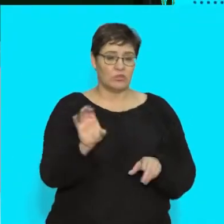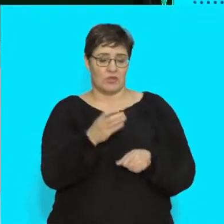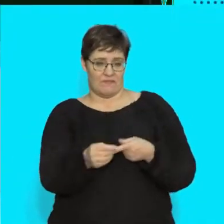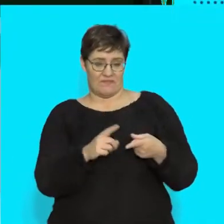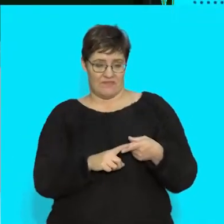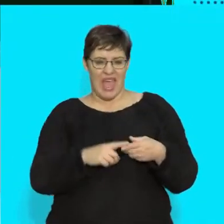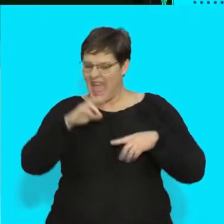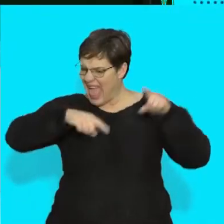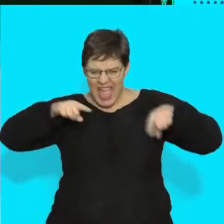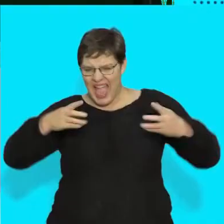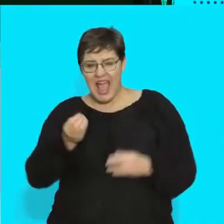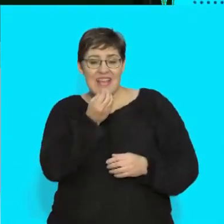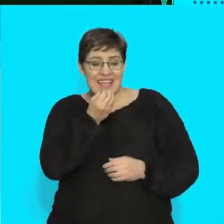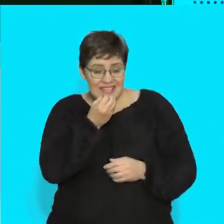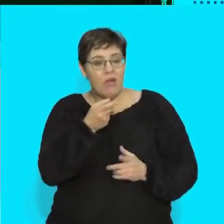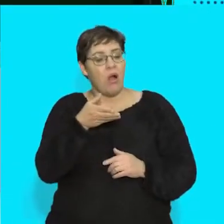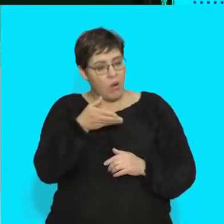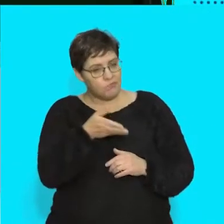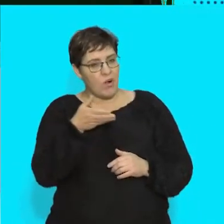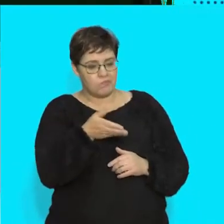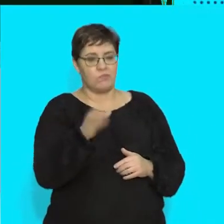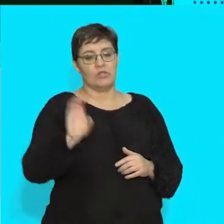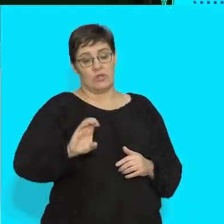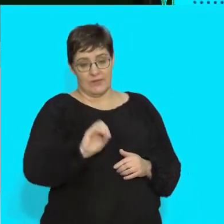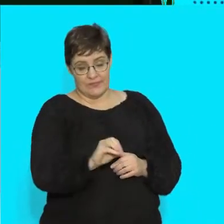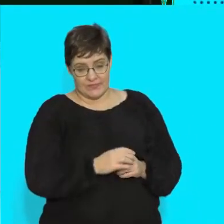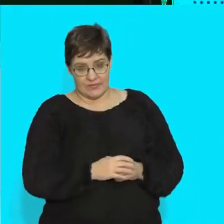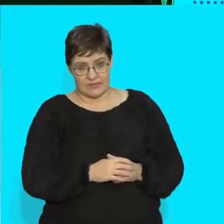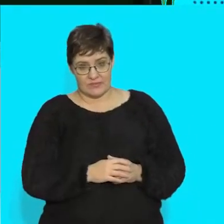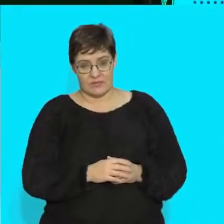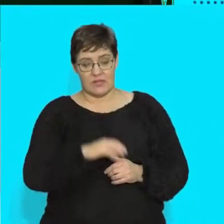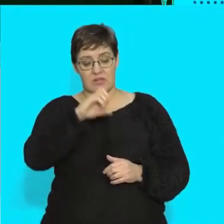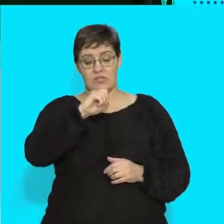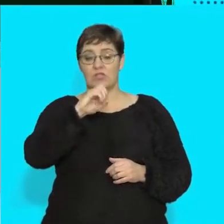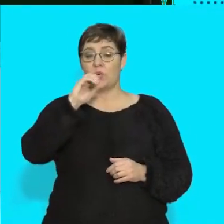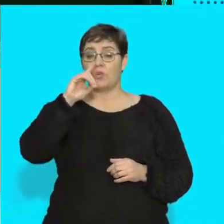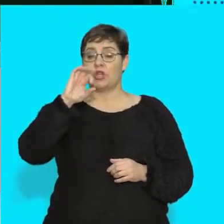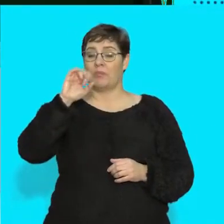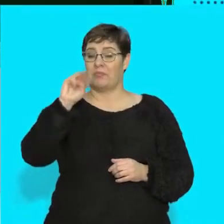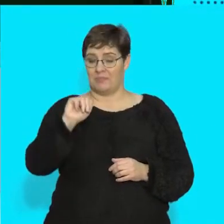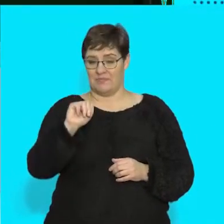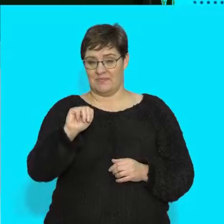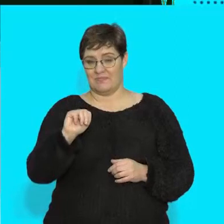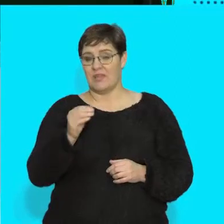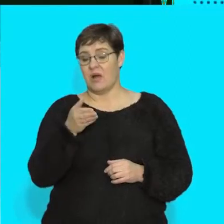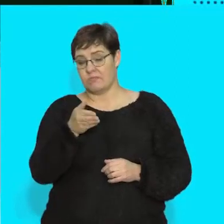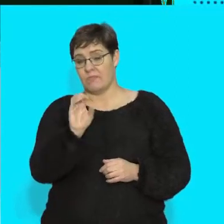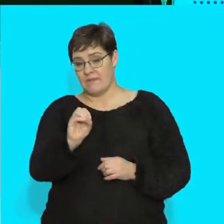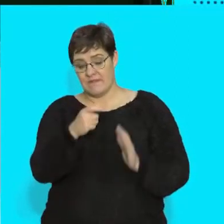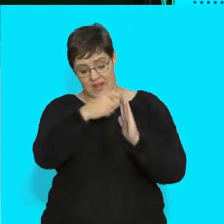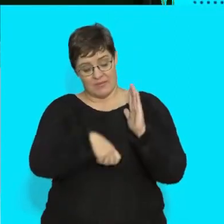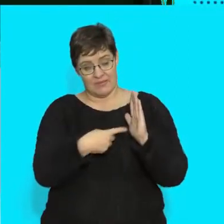Every single thing that you have to eat, all right, you will find the sodium is going to be, all right, on that food